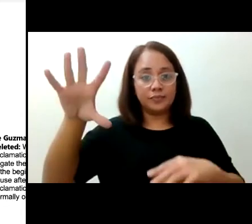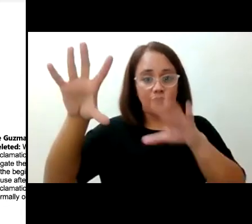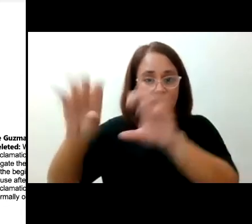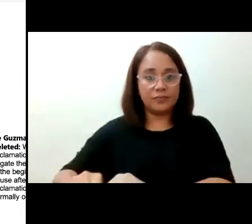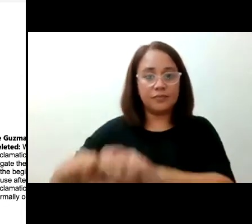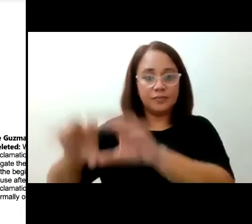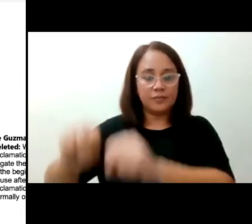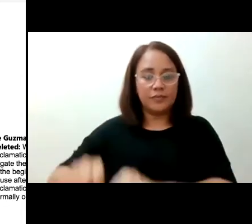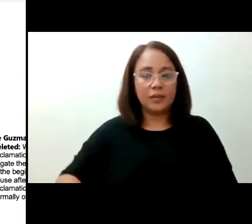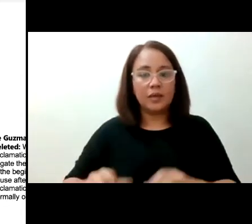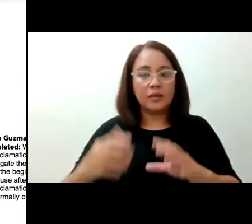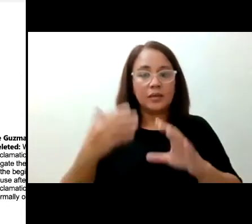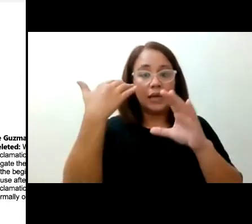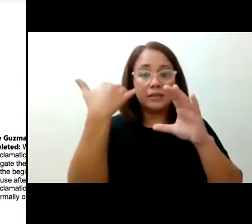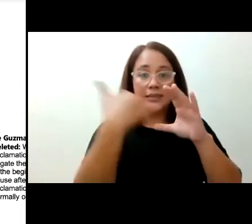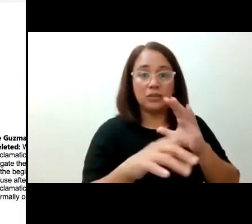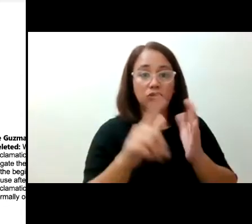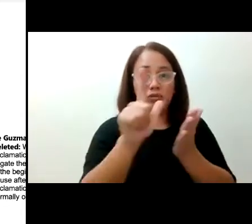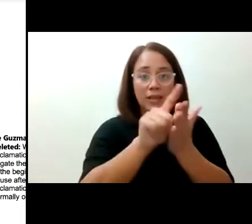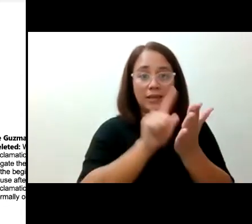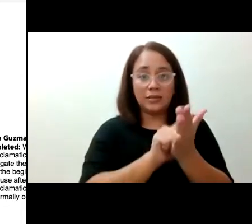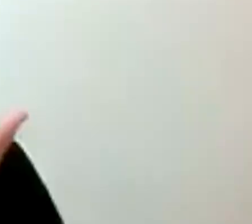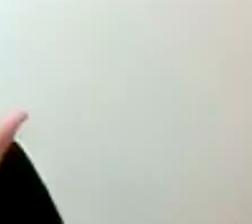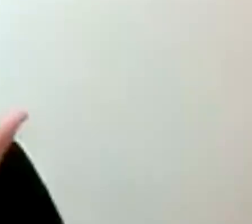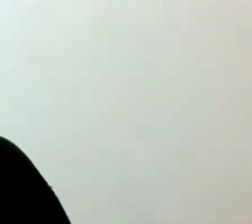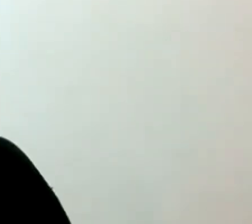the Vietnamese version and